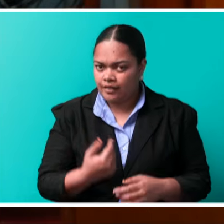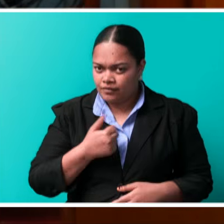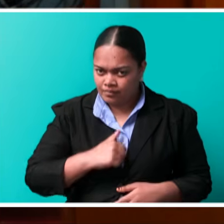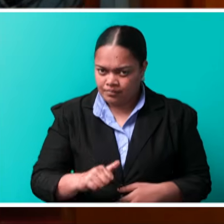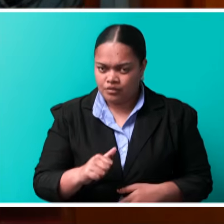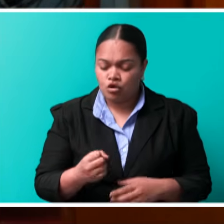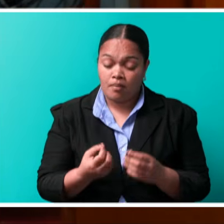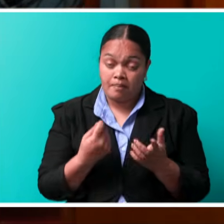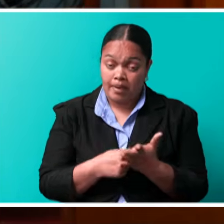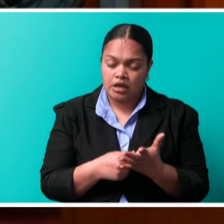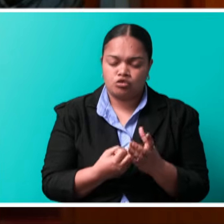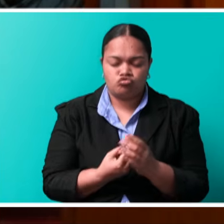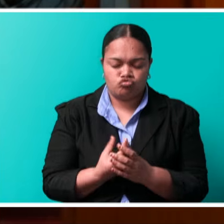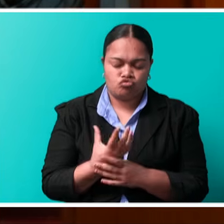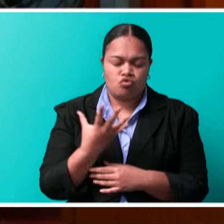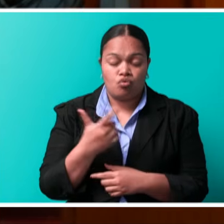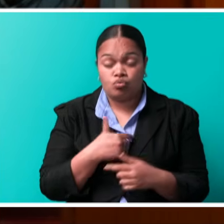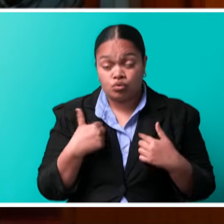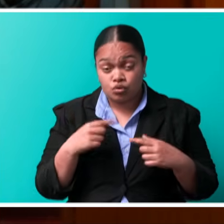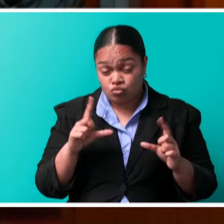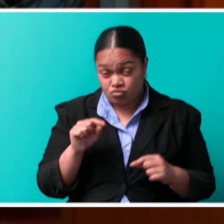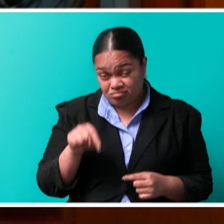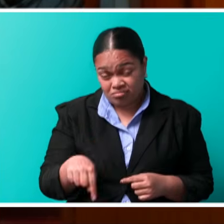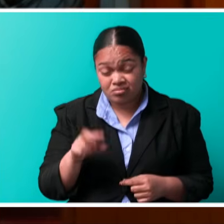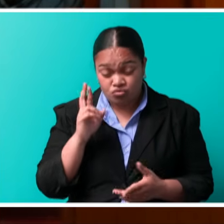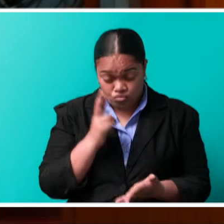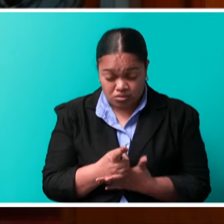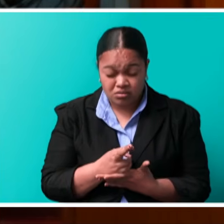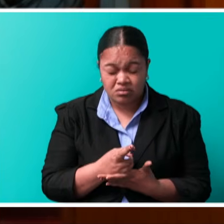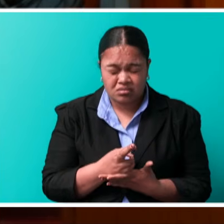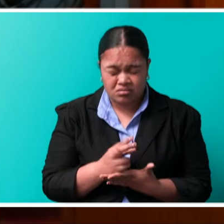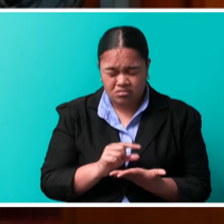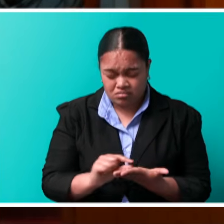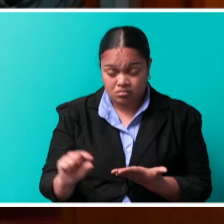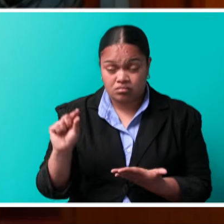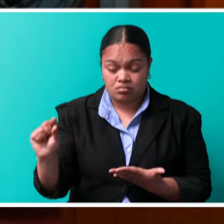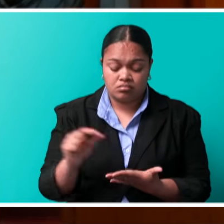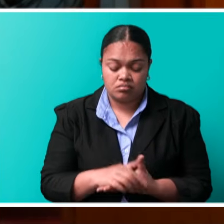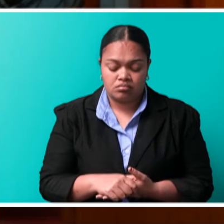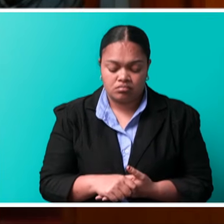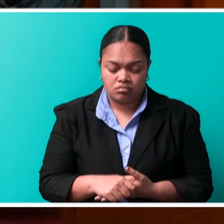economy. We are doing this on a real-time basis with mega projects.